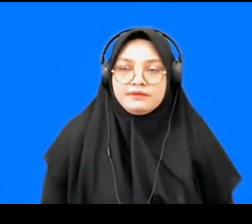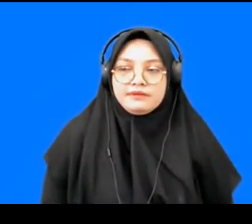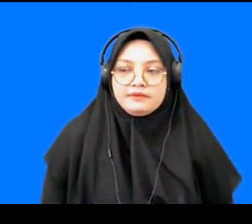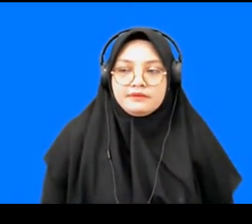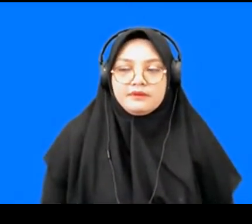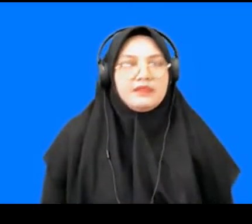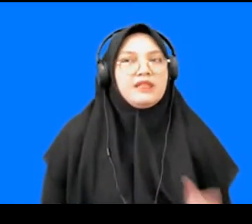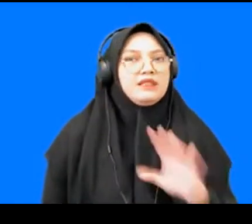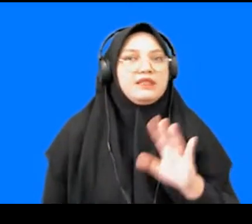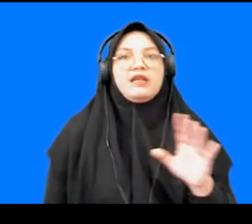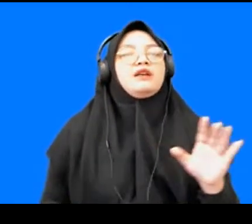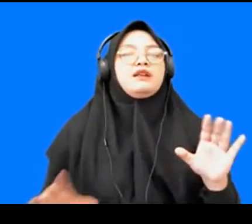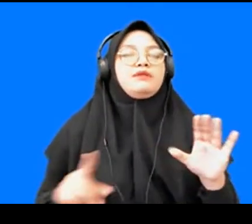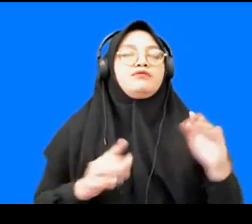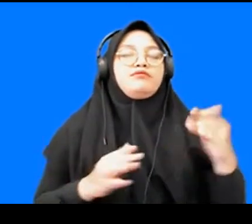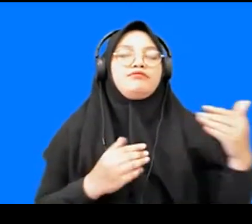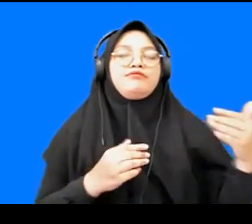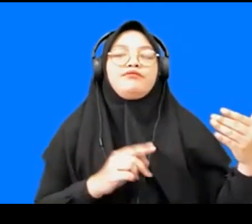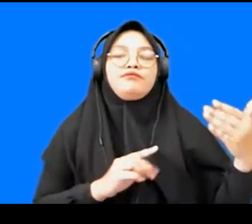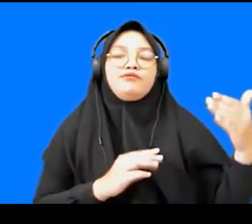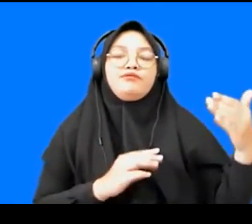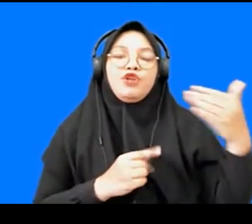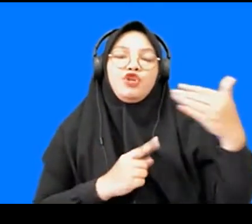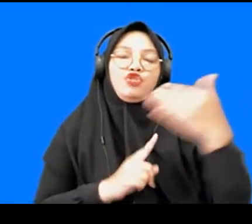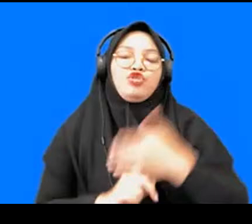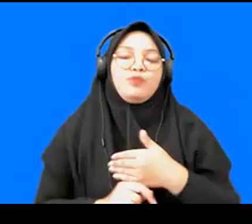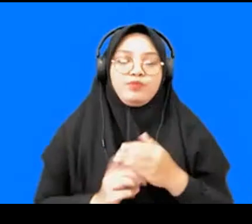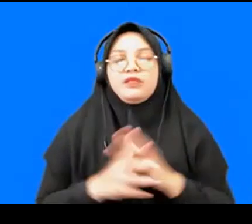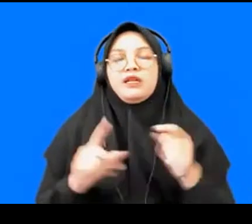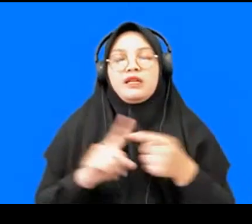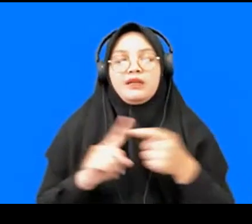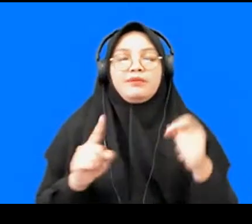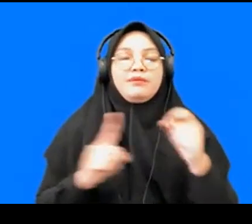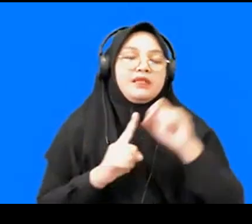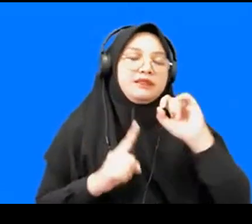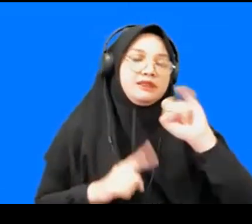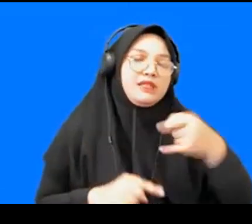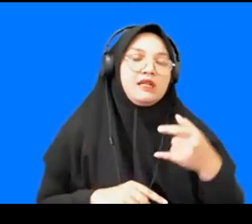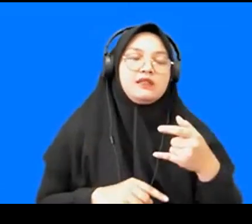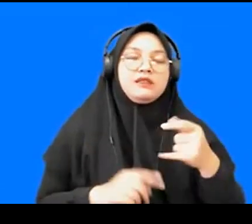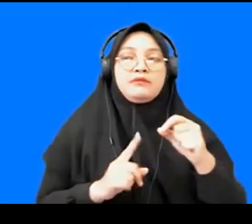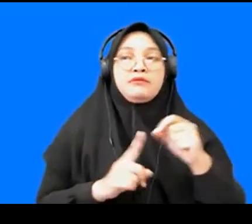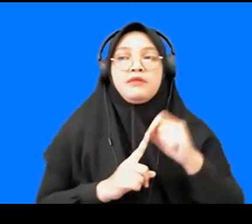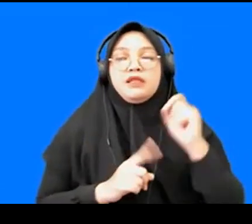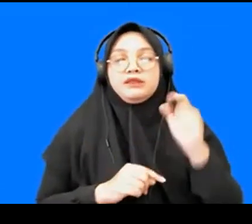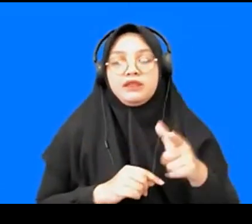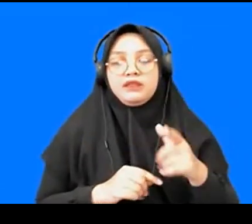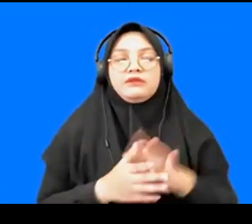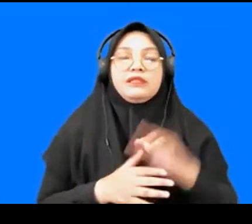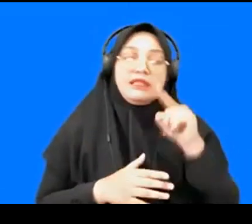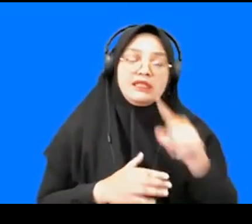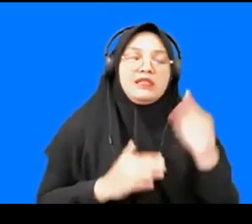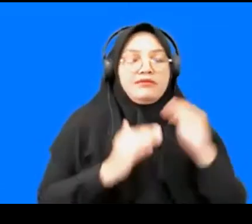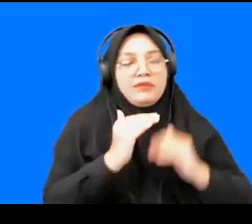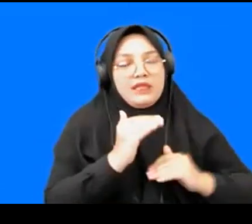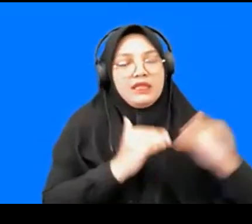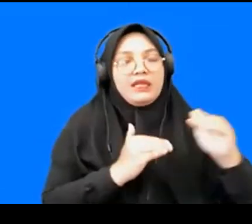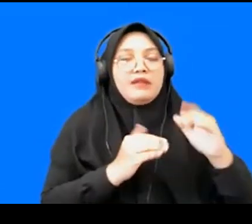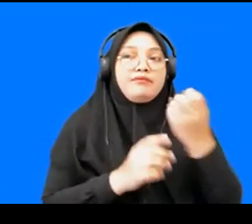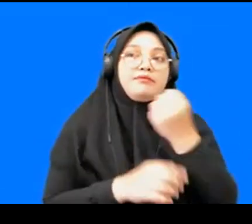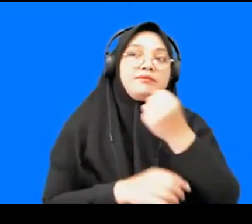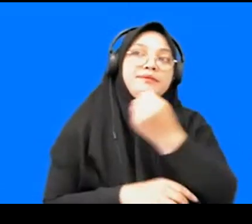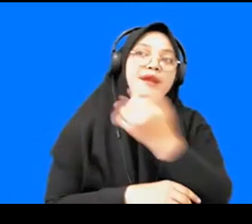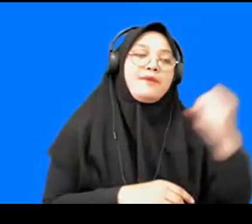Amazon, for example, and it increased 1 million times, I do not get taxed, right? But I became richer